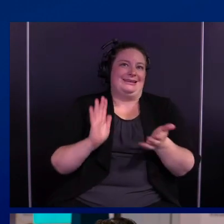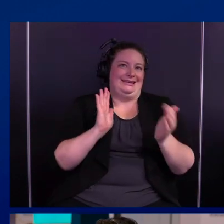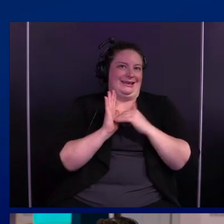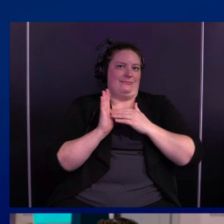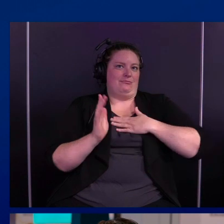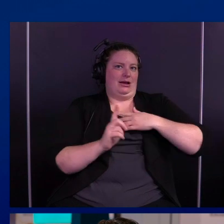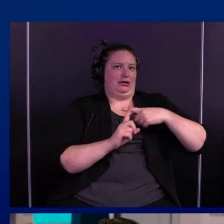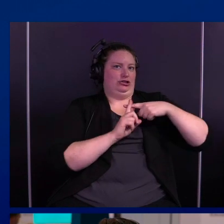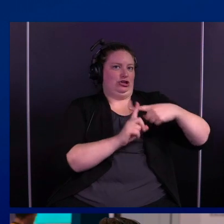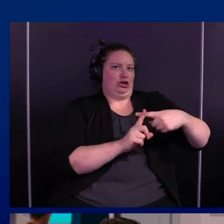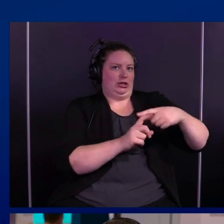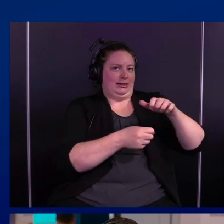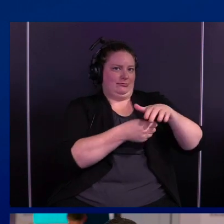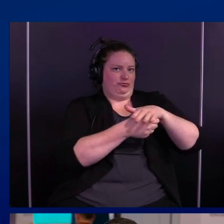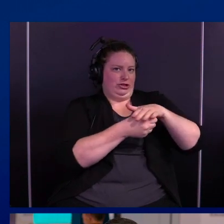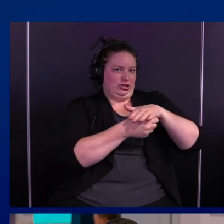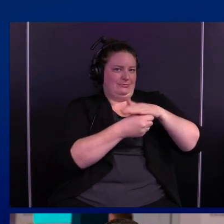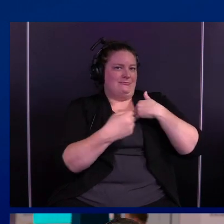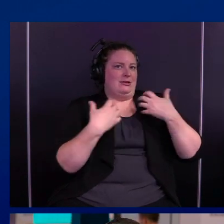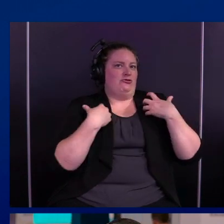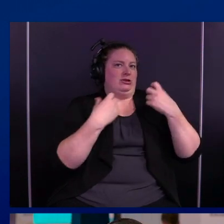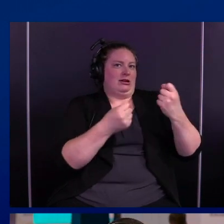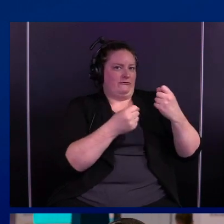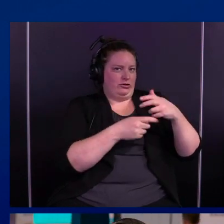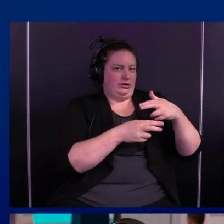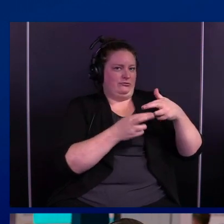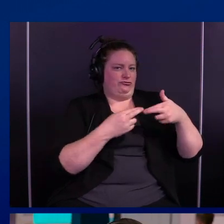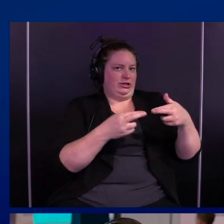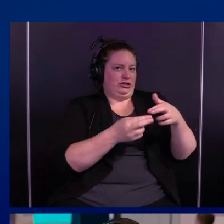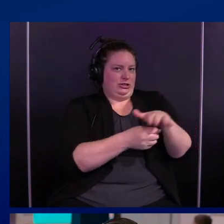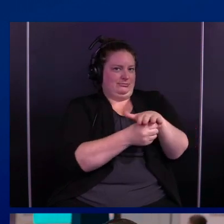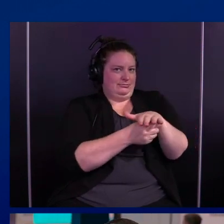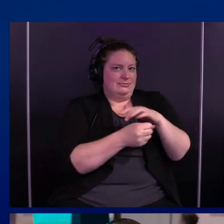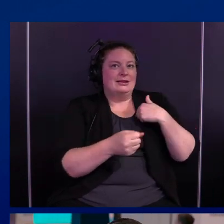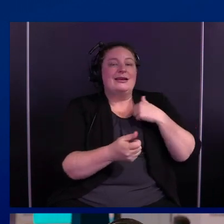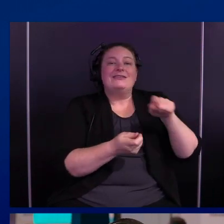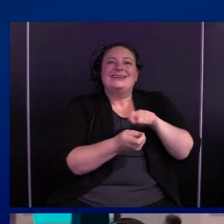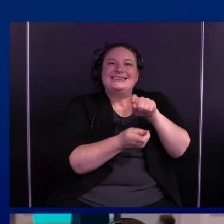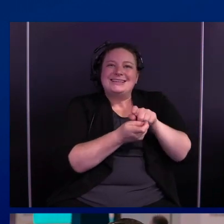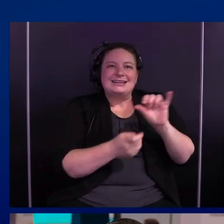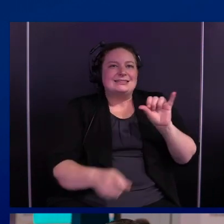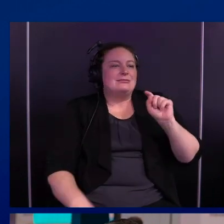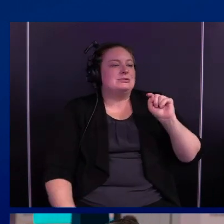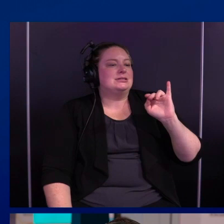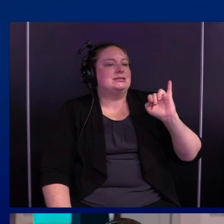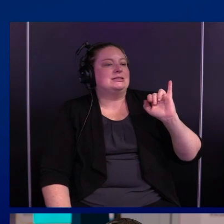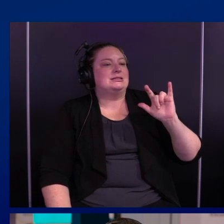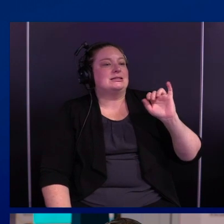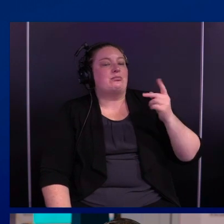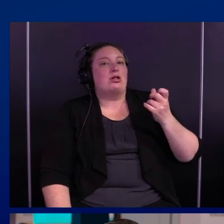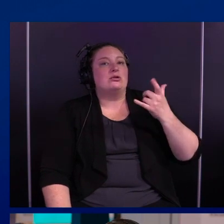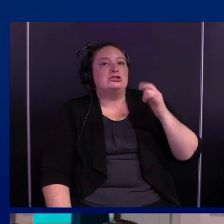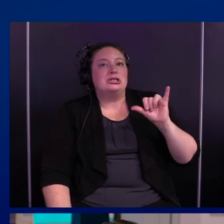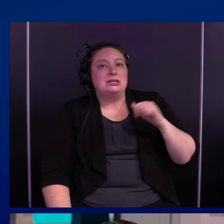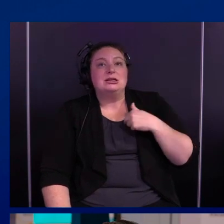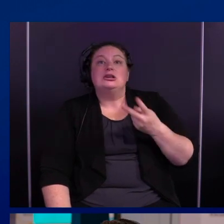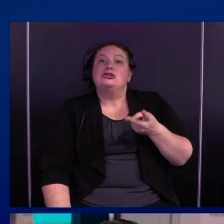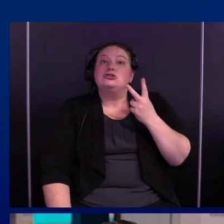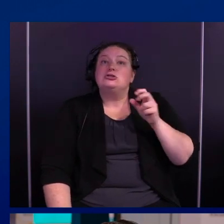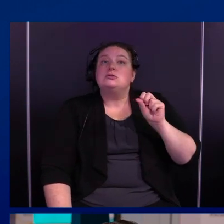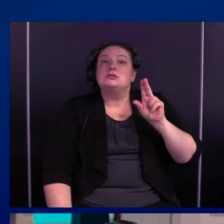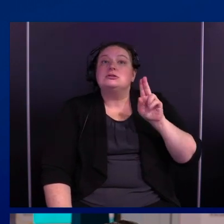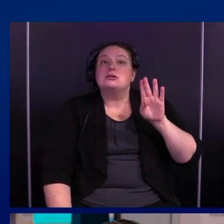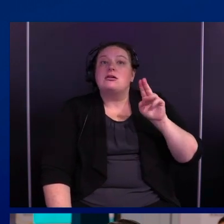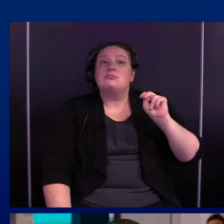target region, I'm in my recovery region, and I can see that I have the exact same topology. I have my two subnets with that route table and